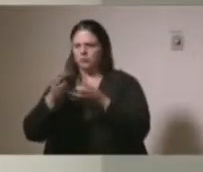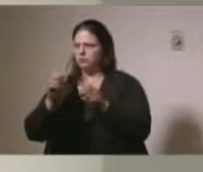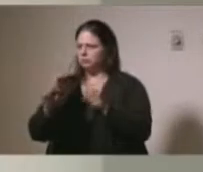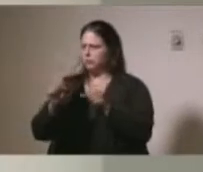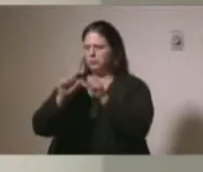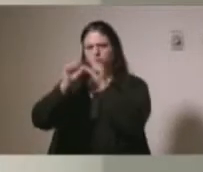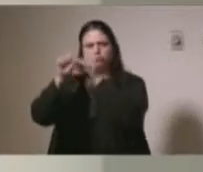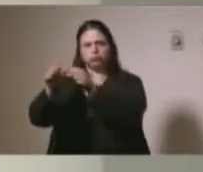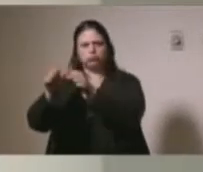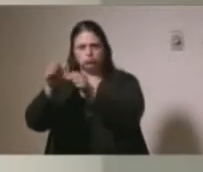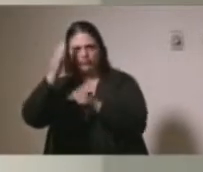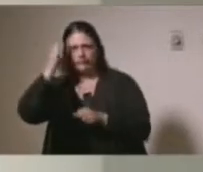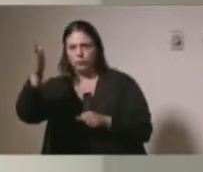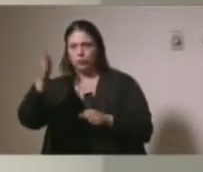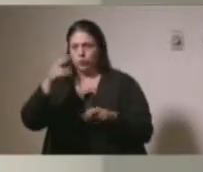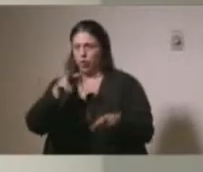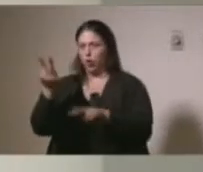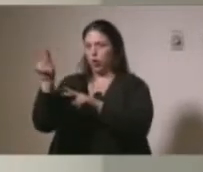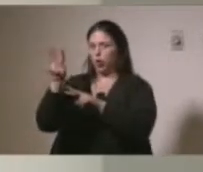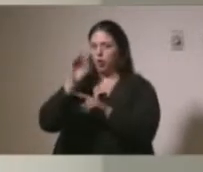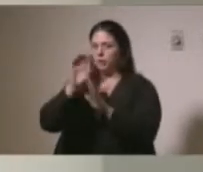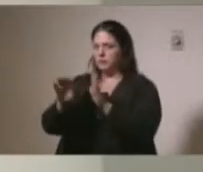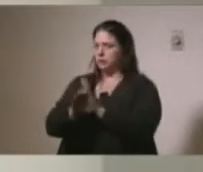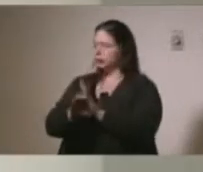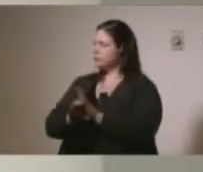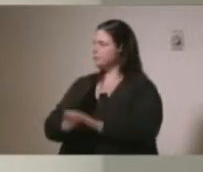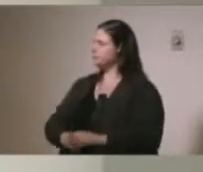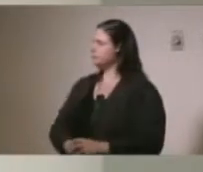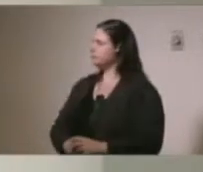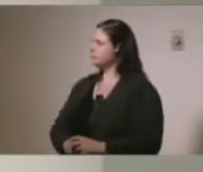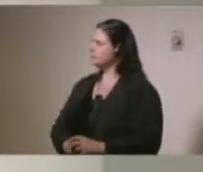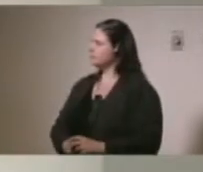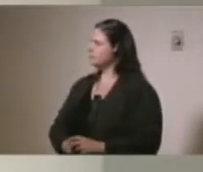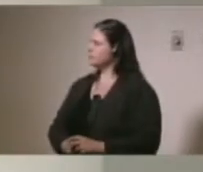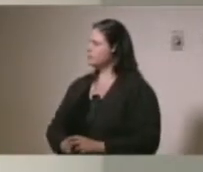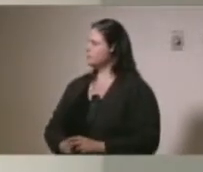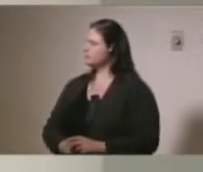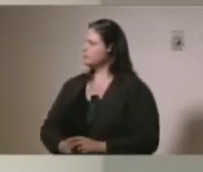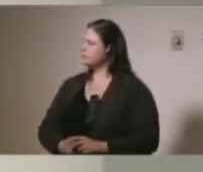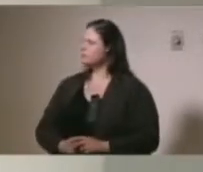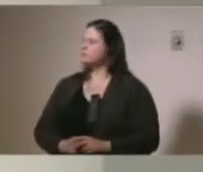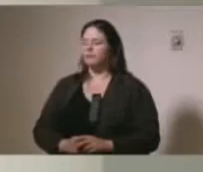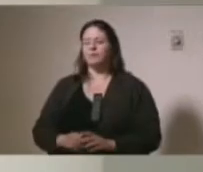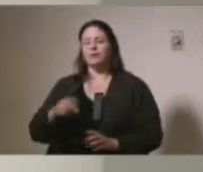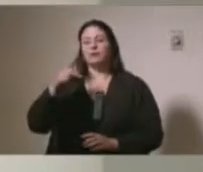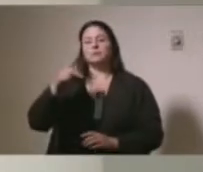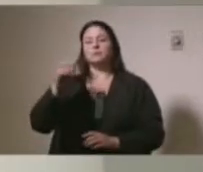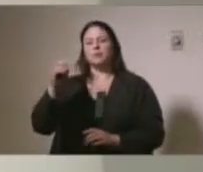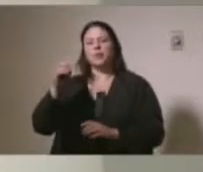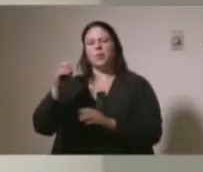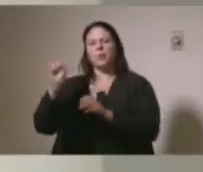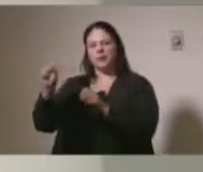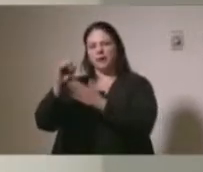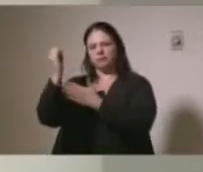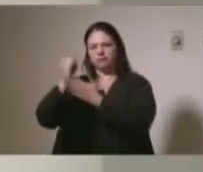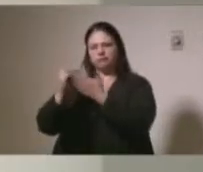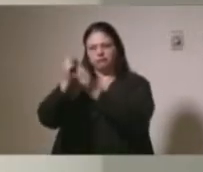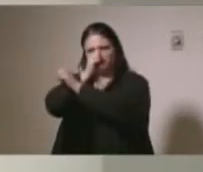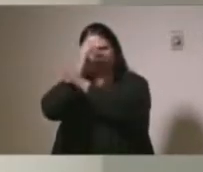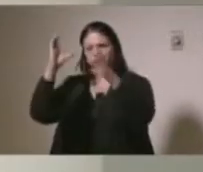future. And have a look at this. This is called the big picture from New Zealand Post, but if you have a look